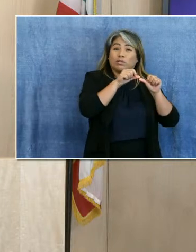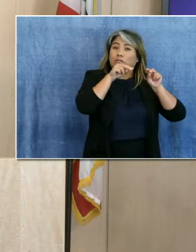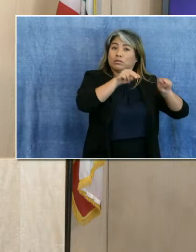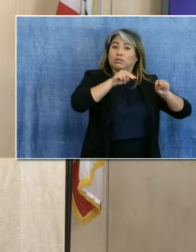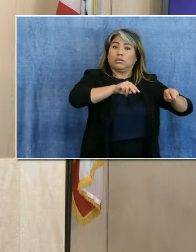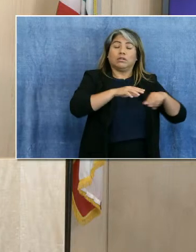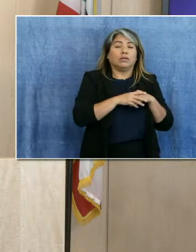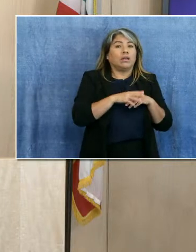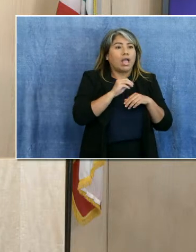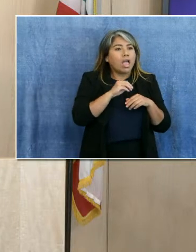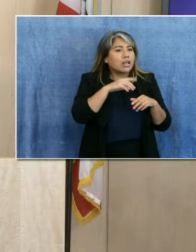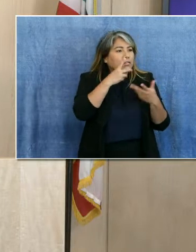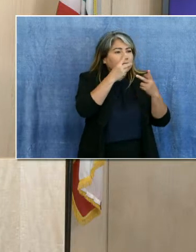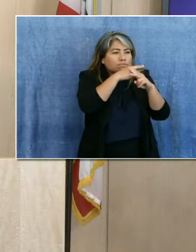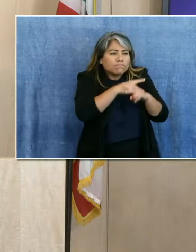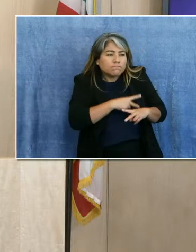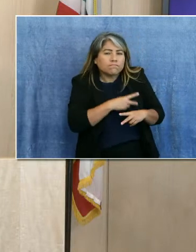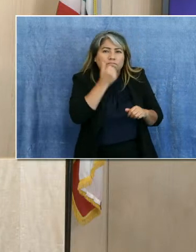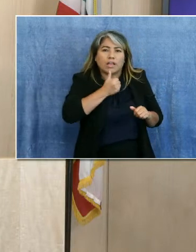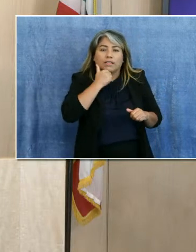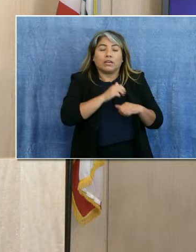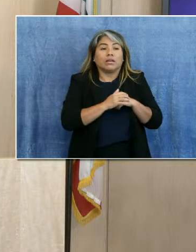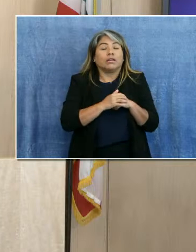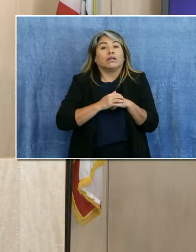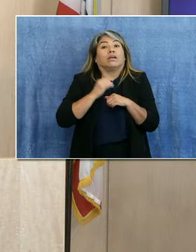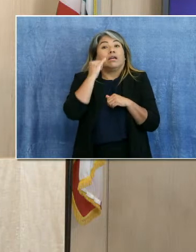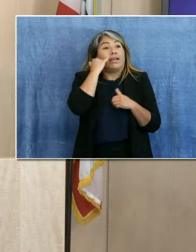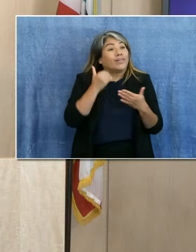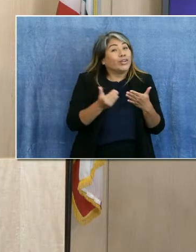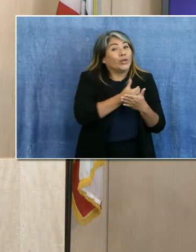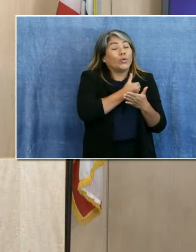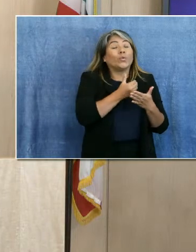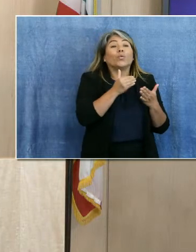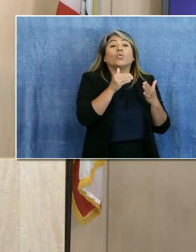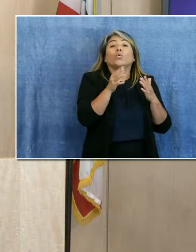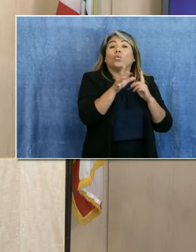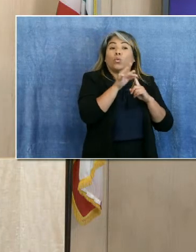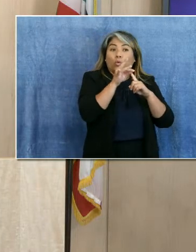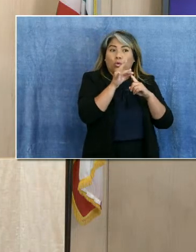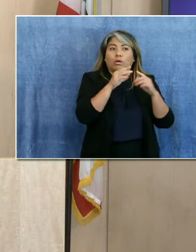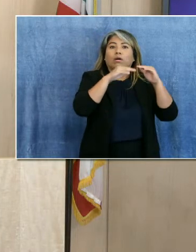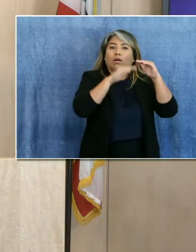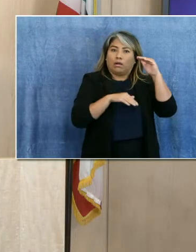numbers of new cases on a daily basis continue to be less than 200,